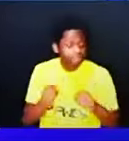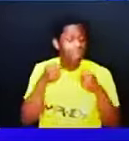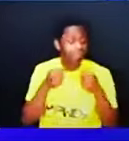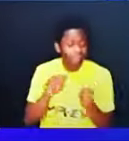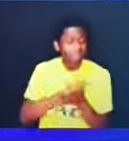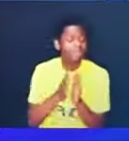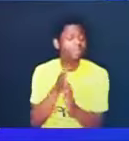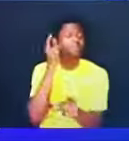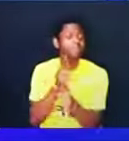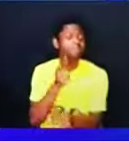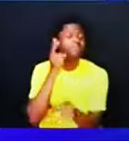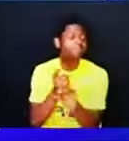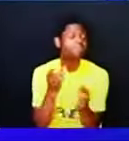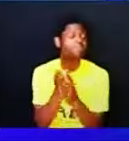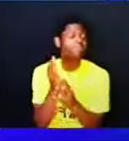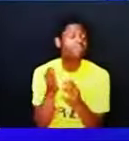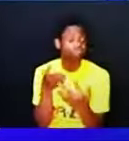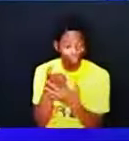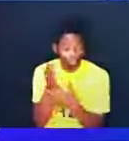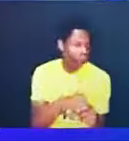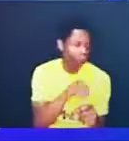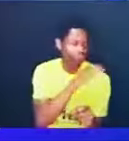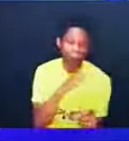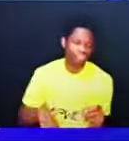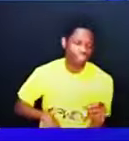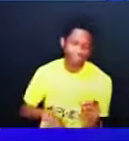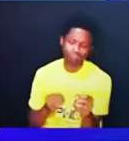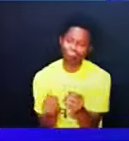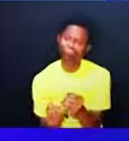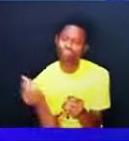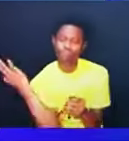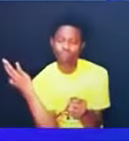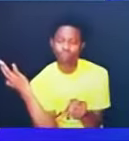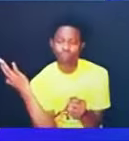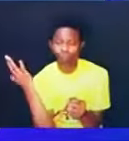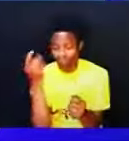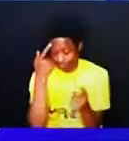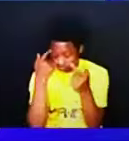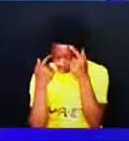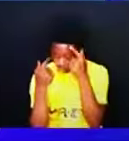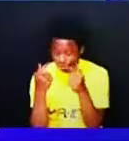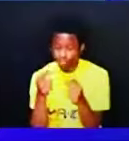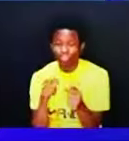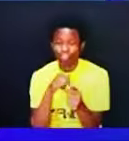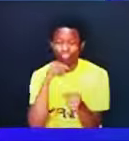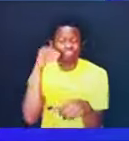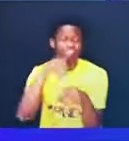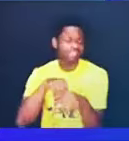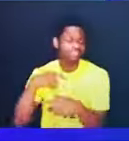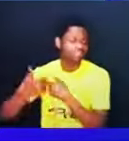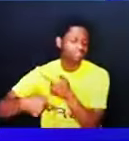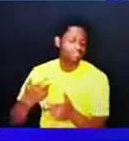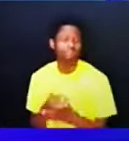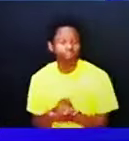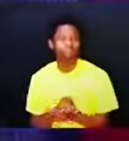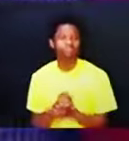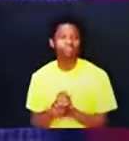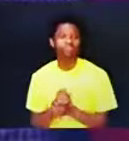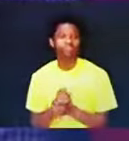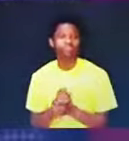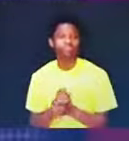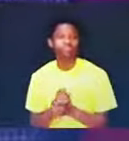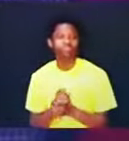law have been alienated from Christ. You have fallen away from grace. Osina mo mo pese wo bum